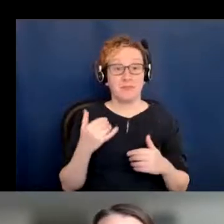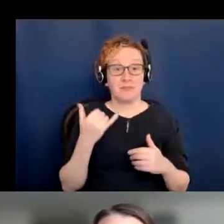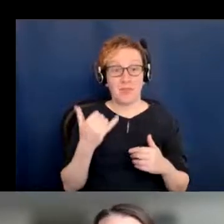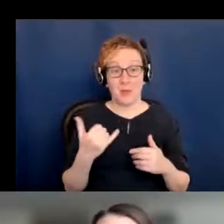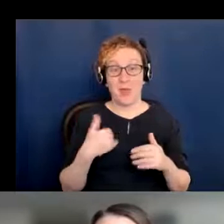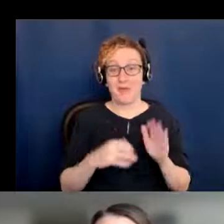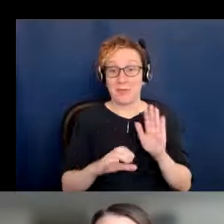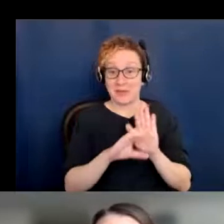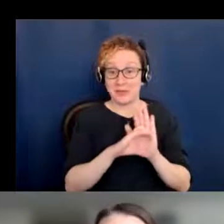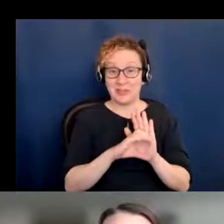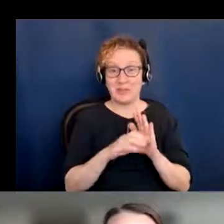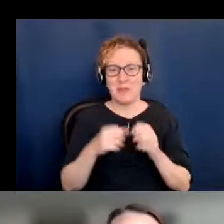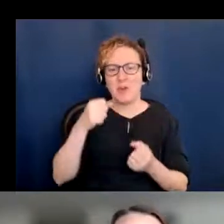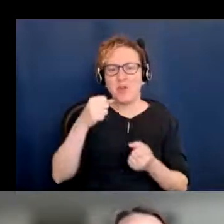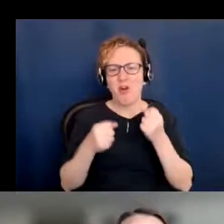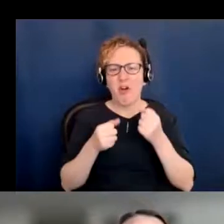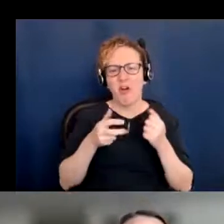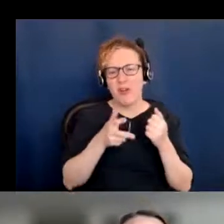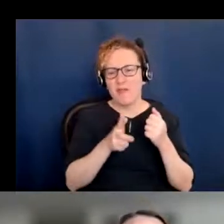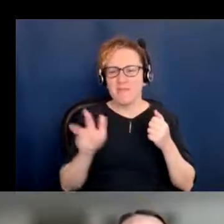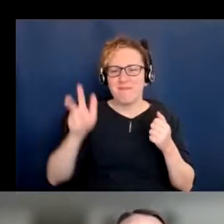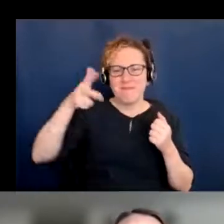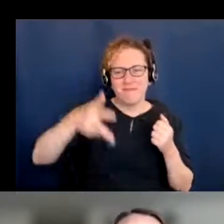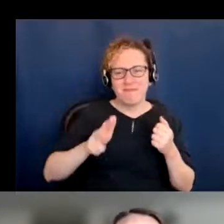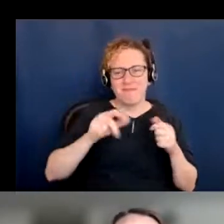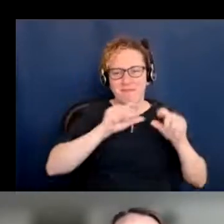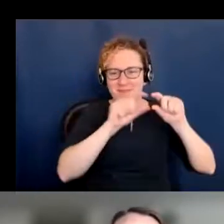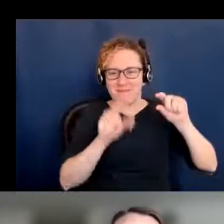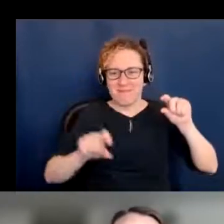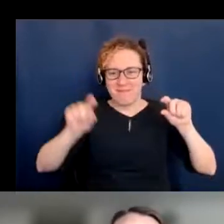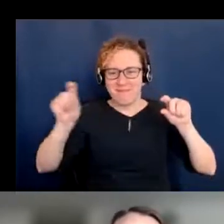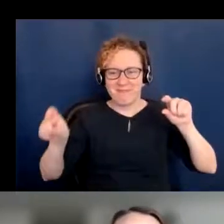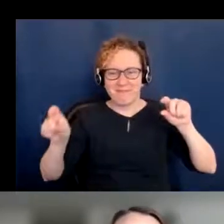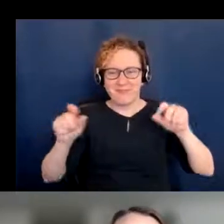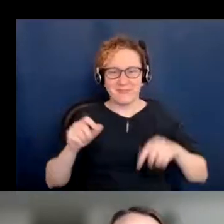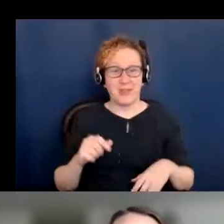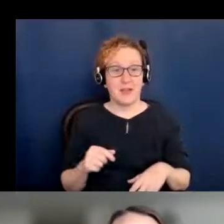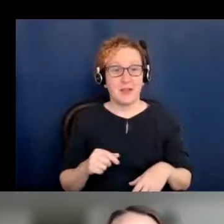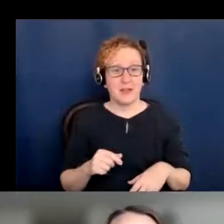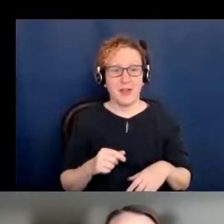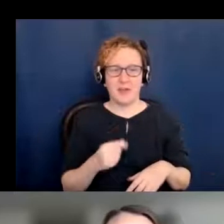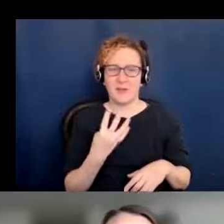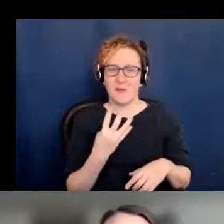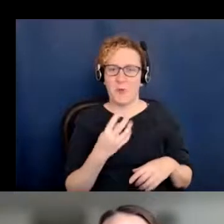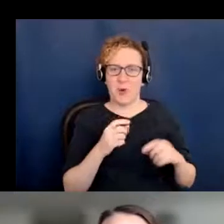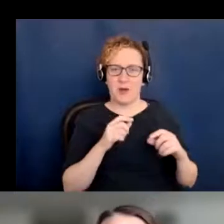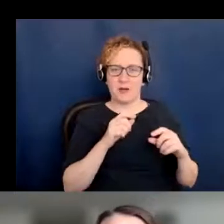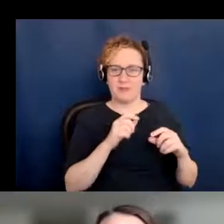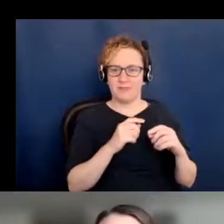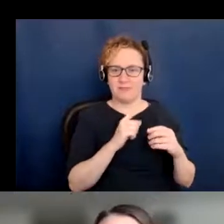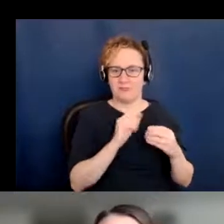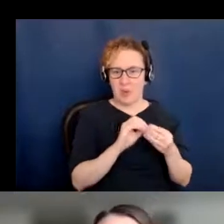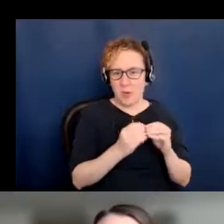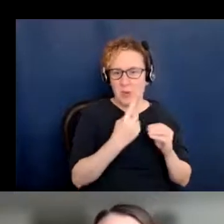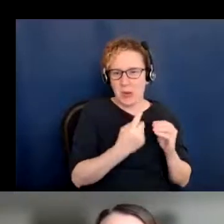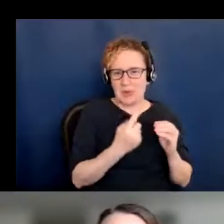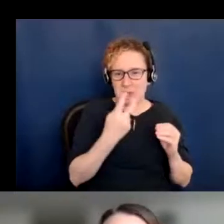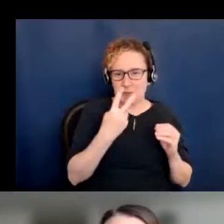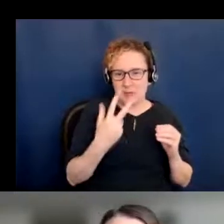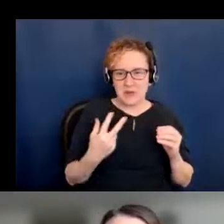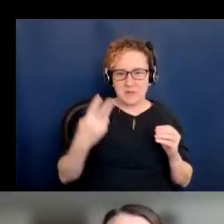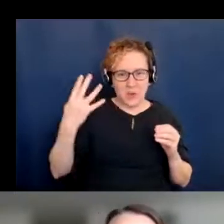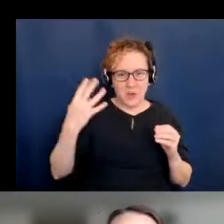educational goals that I'll go over here. So first, our Global Up programs, the online modules are housed on a learning management